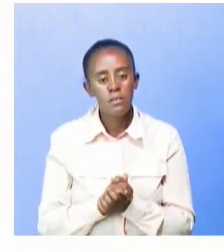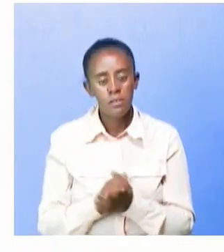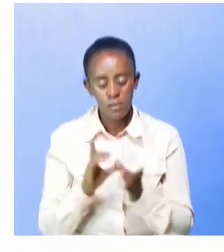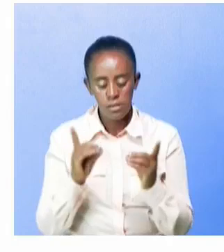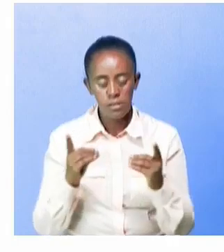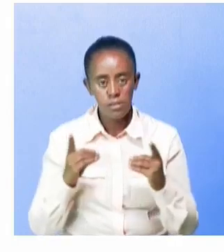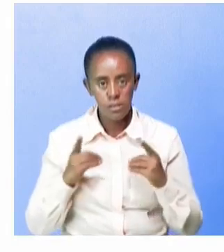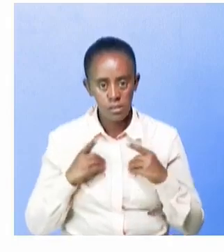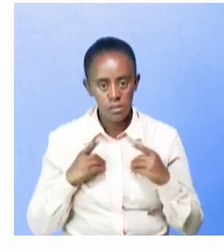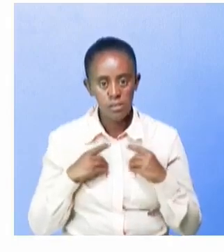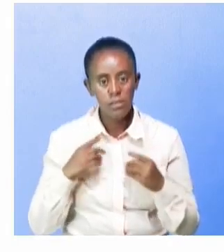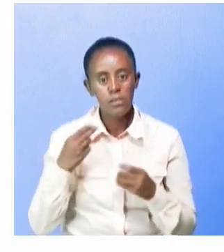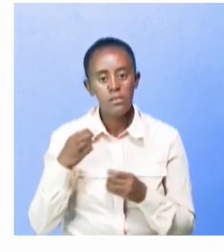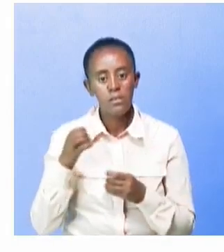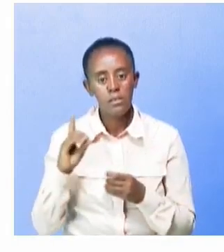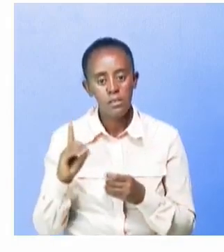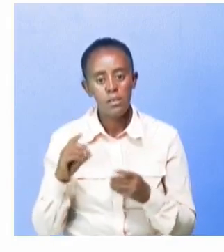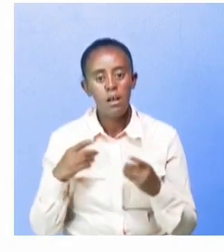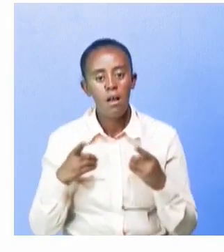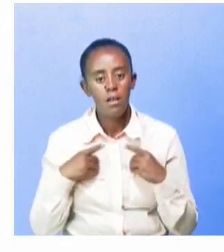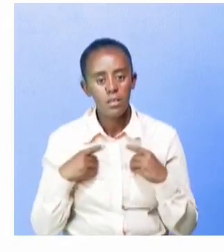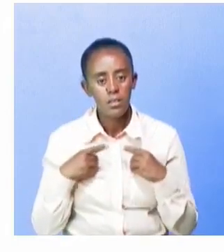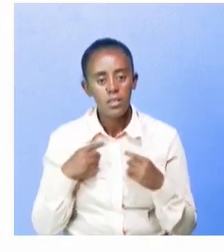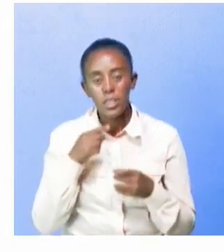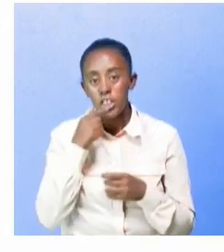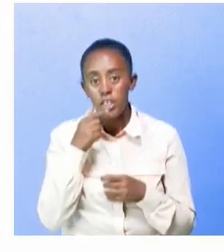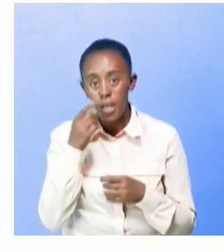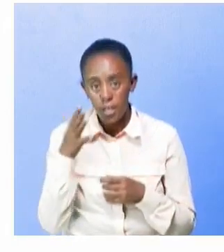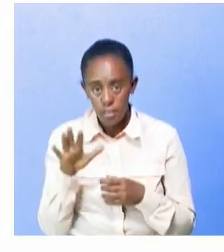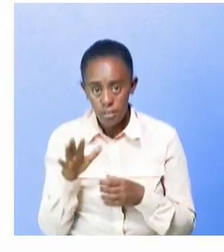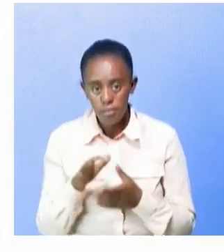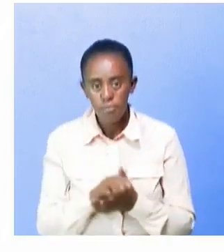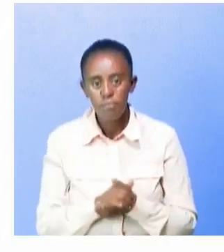had said